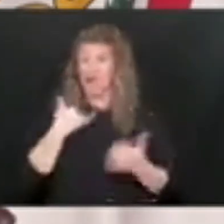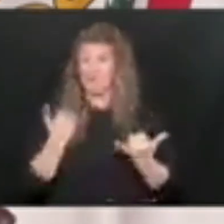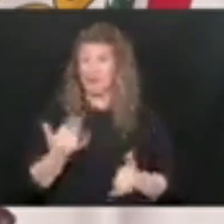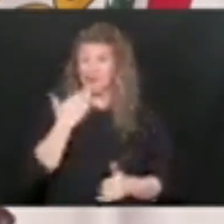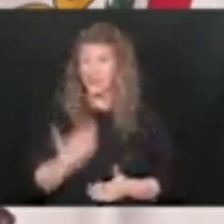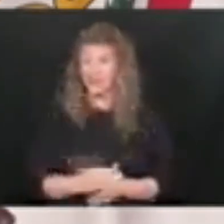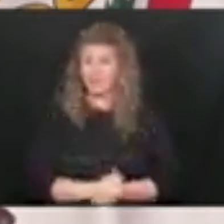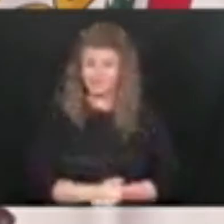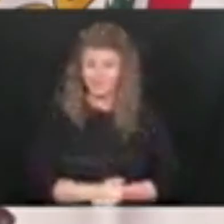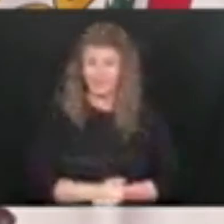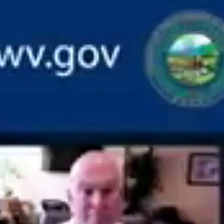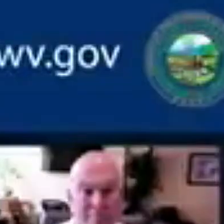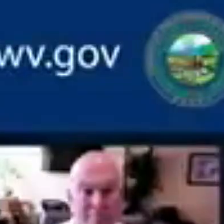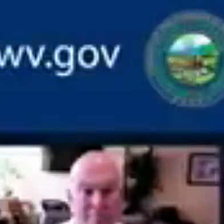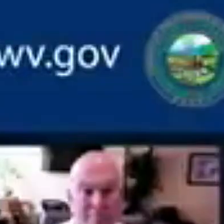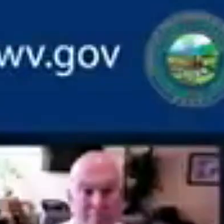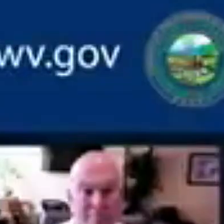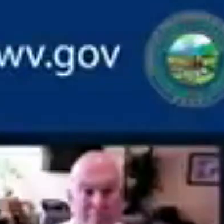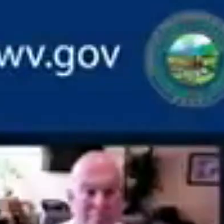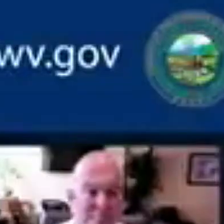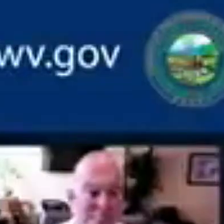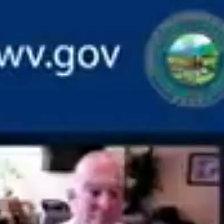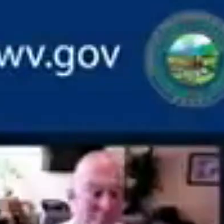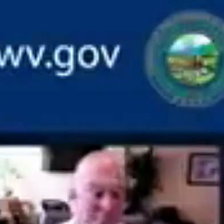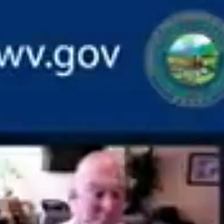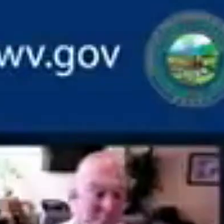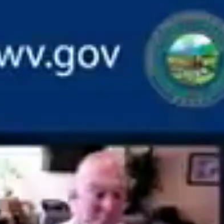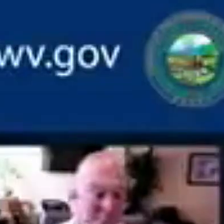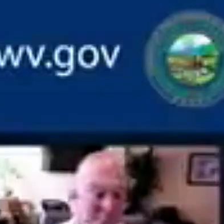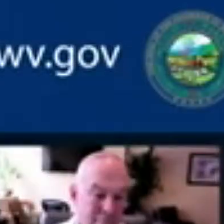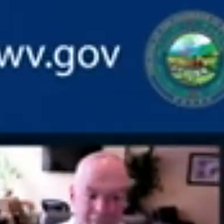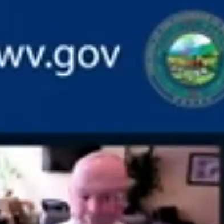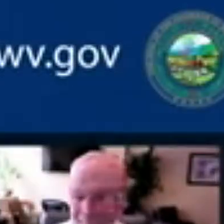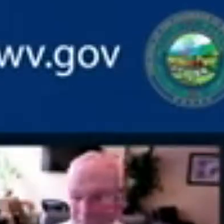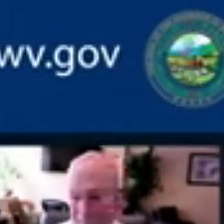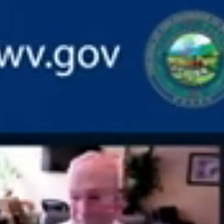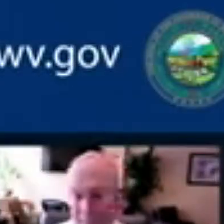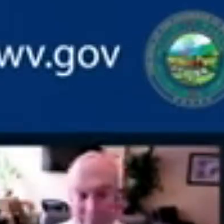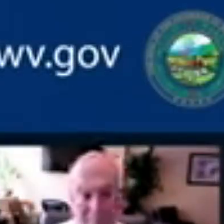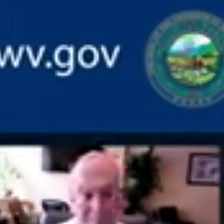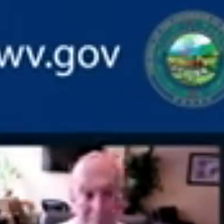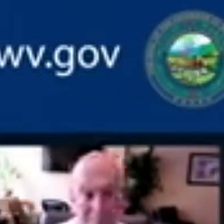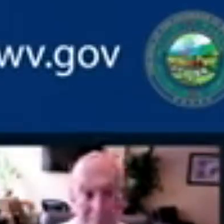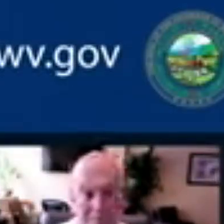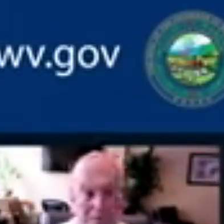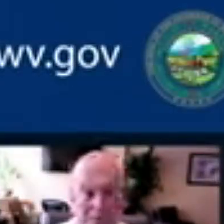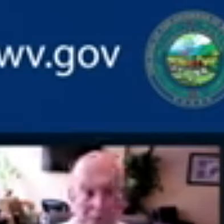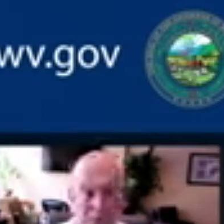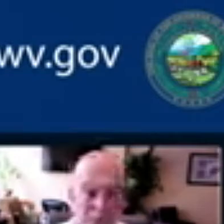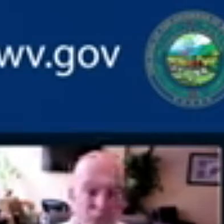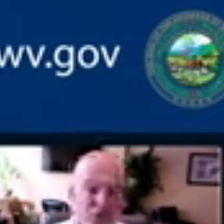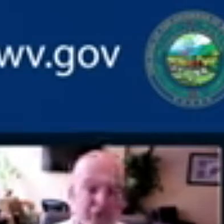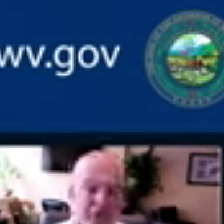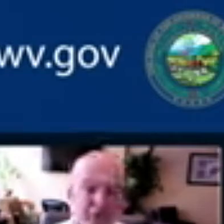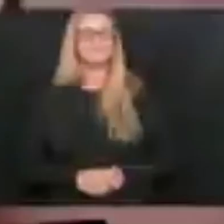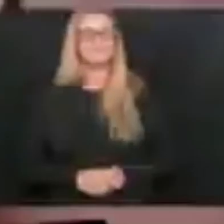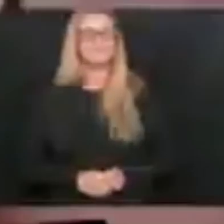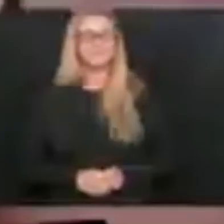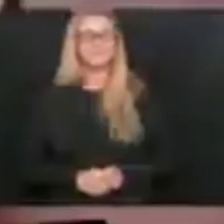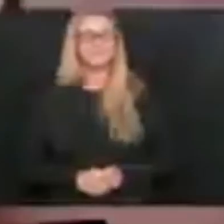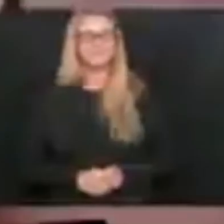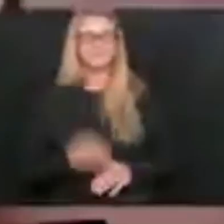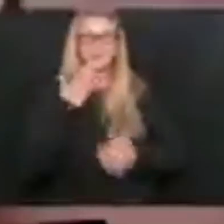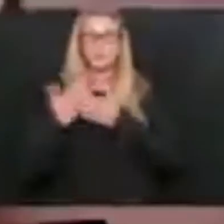you. All right, thank you, Governor. Let's now go to Dr. Clay Marsh, our coronavirus czar. Good morning.